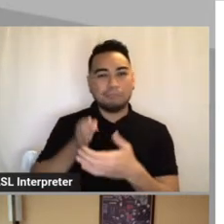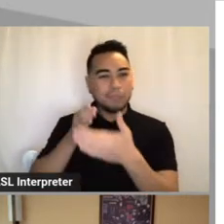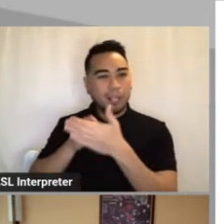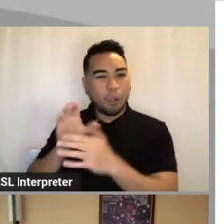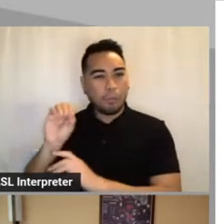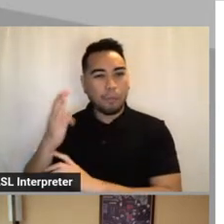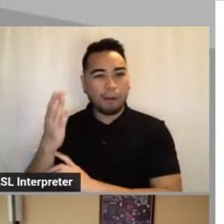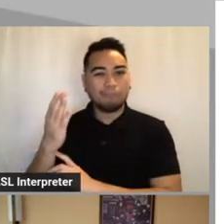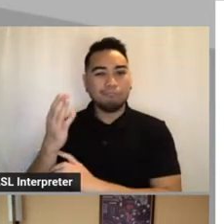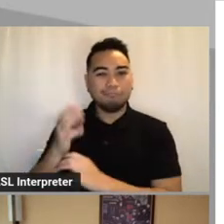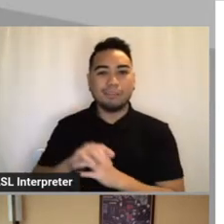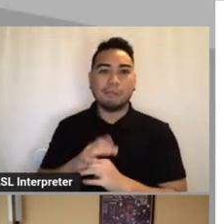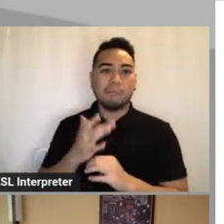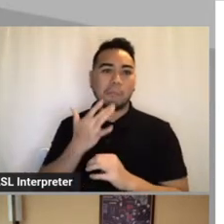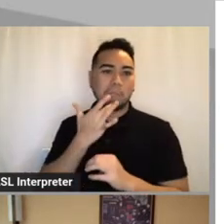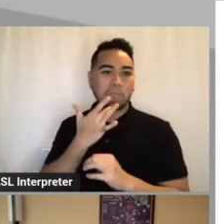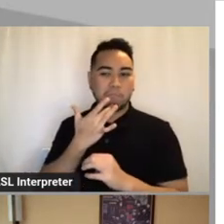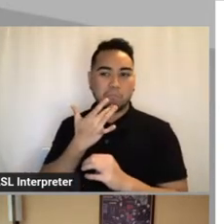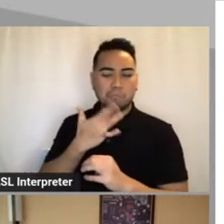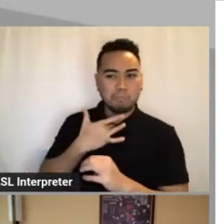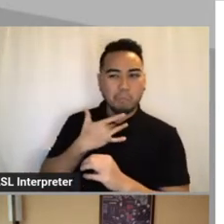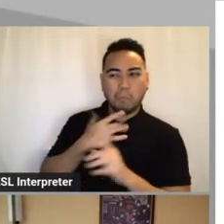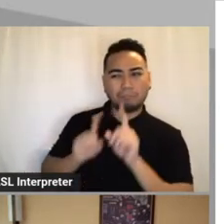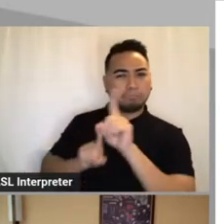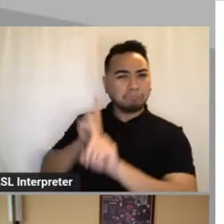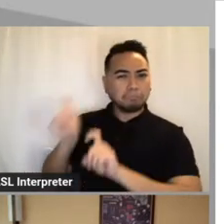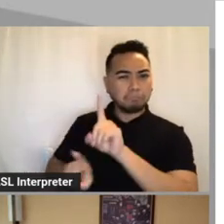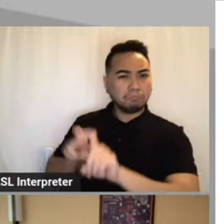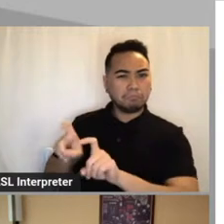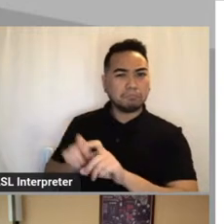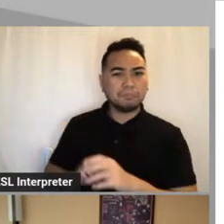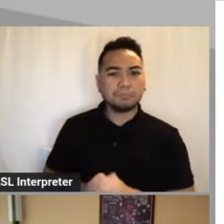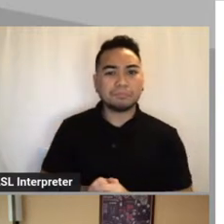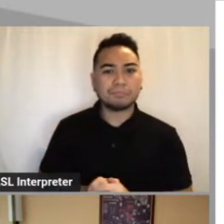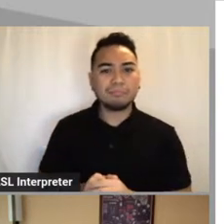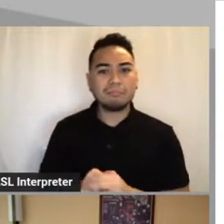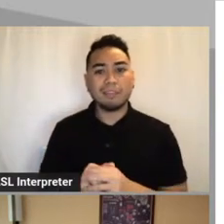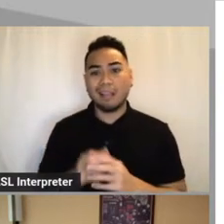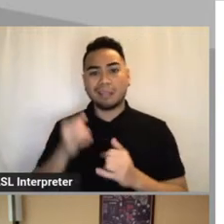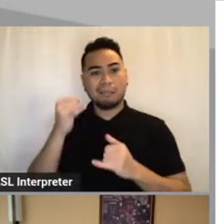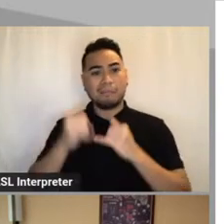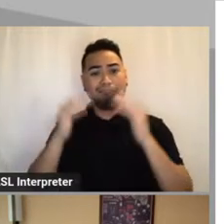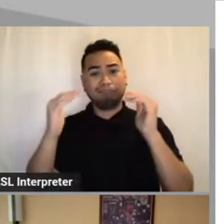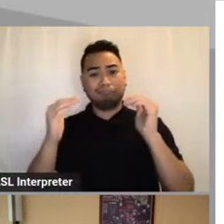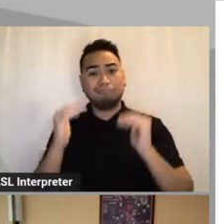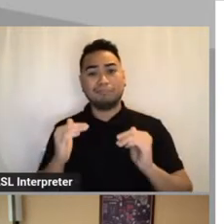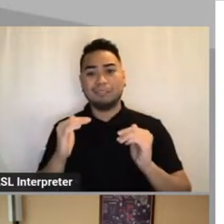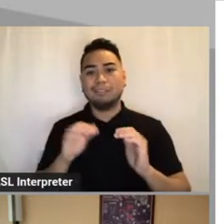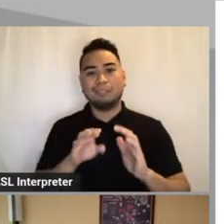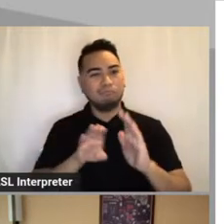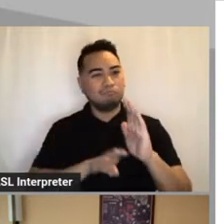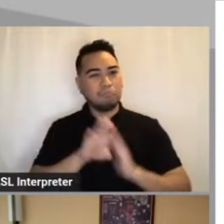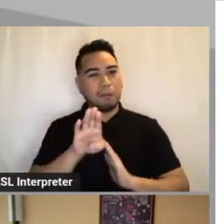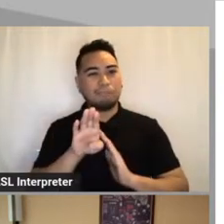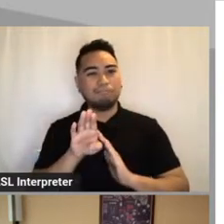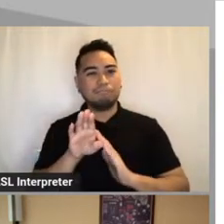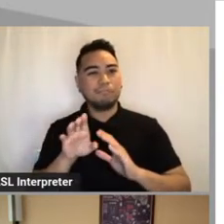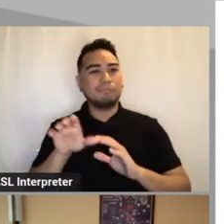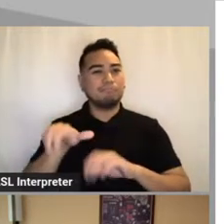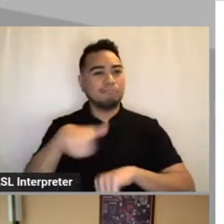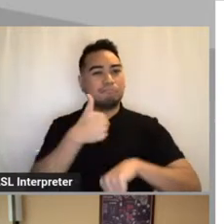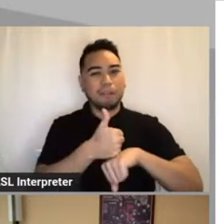fallout from 2008 financial crisis included the rise of the Tea Party in 2010, and also